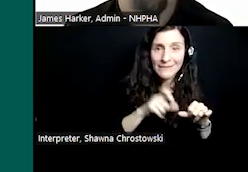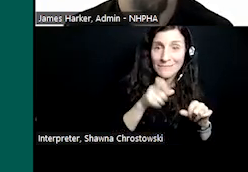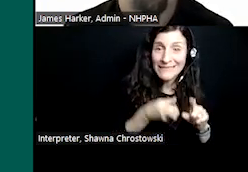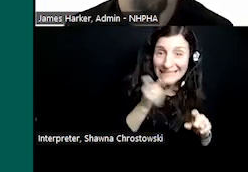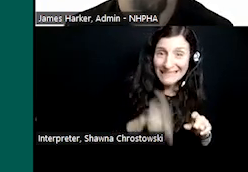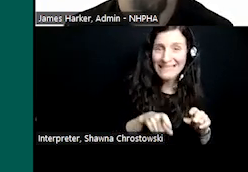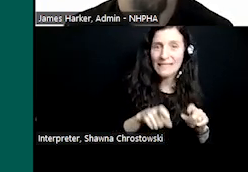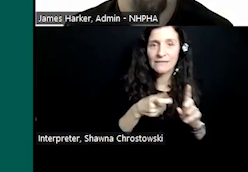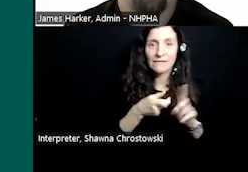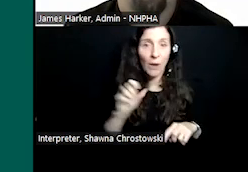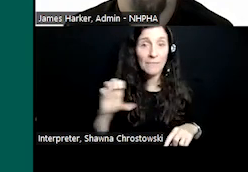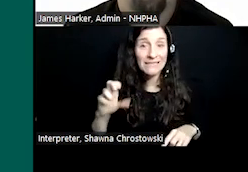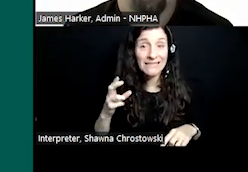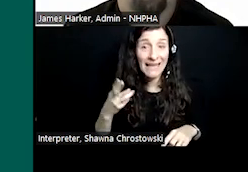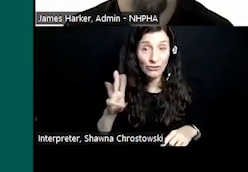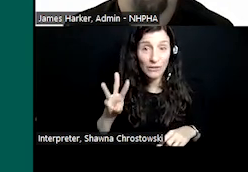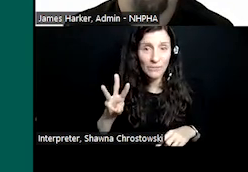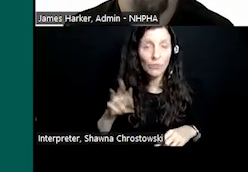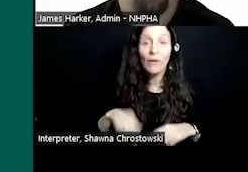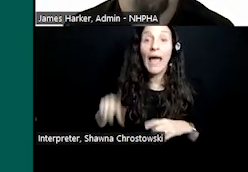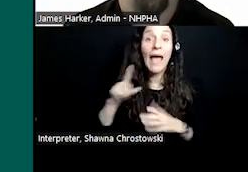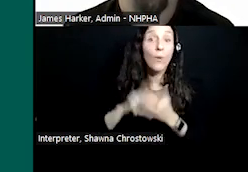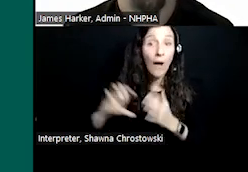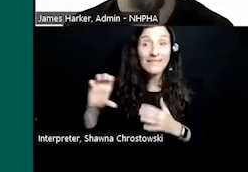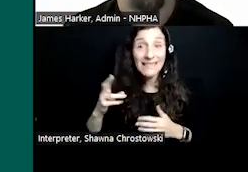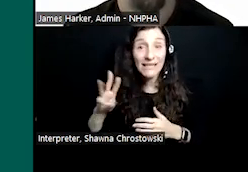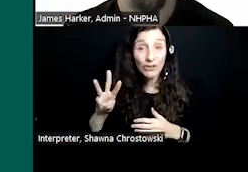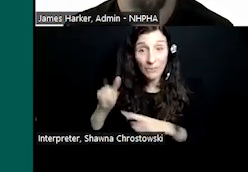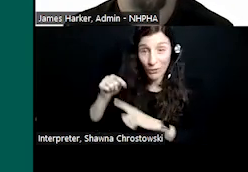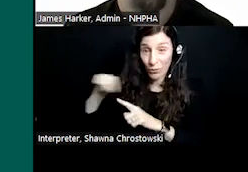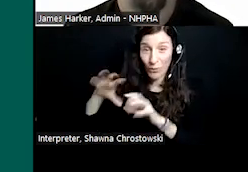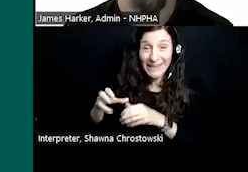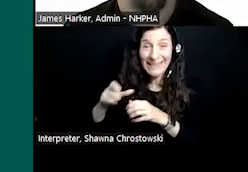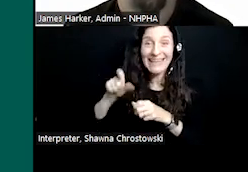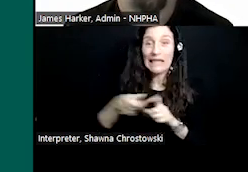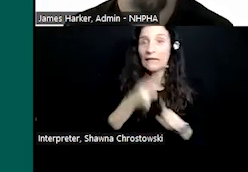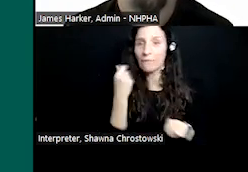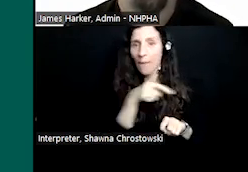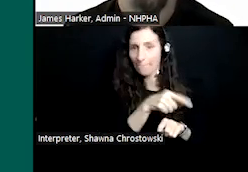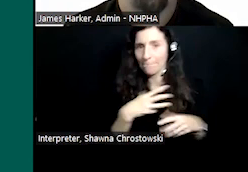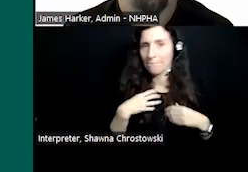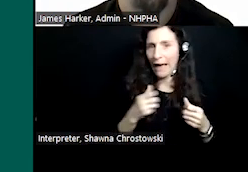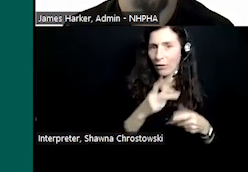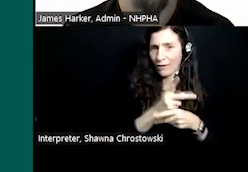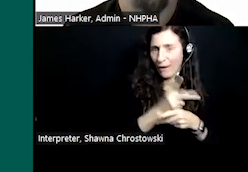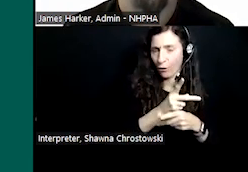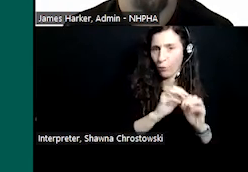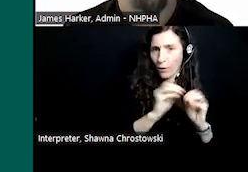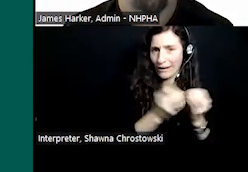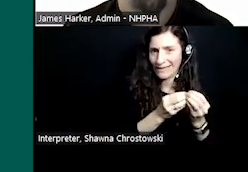our community health workers needed from the health system in order to support our patients and really help